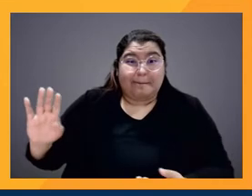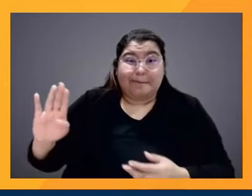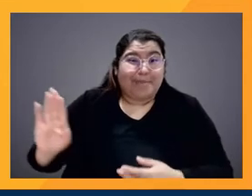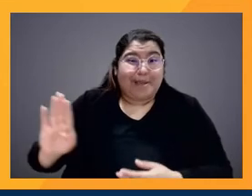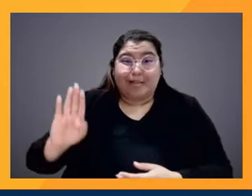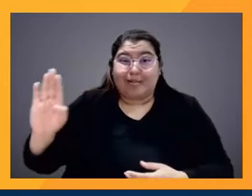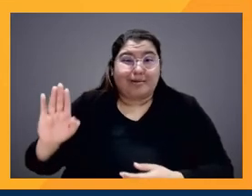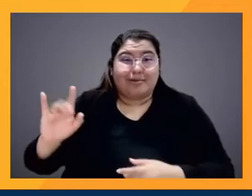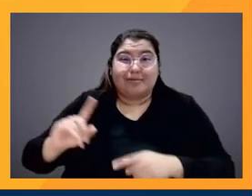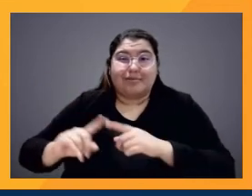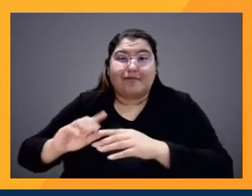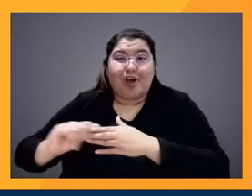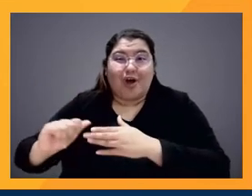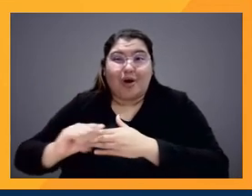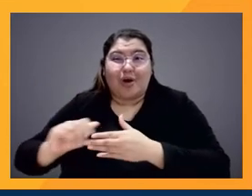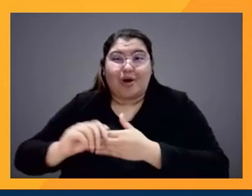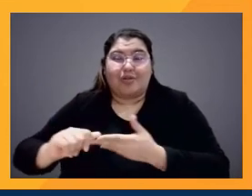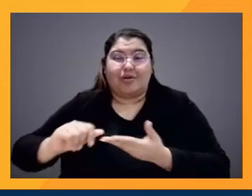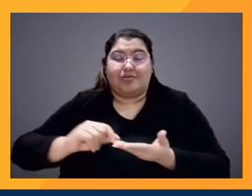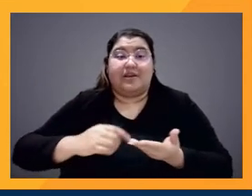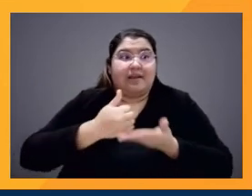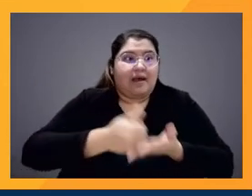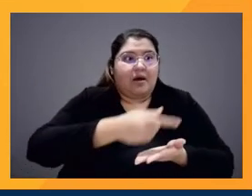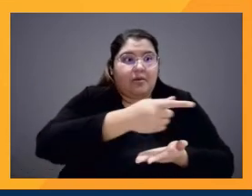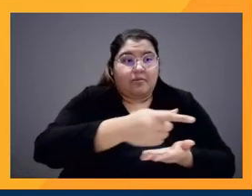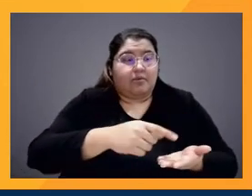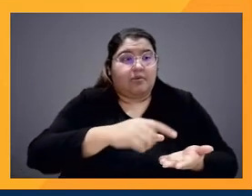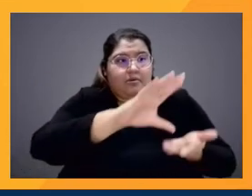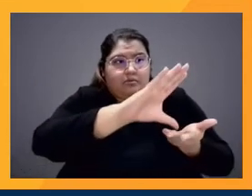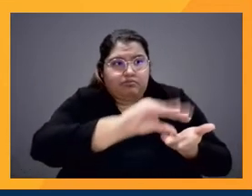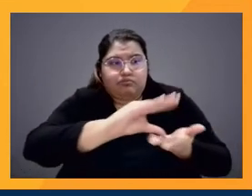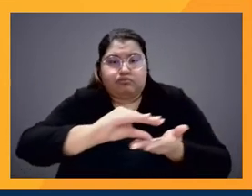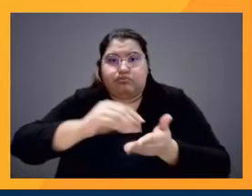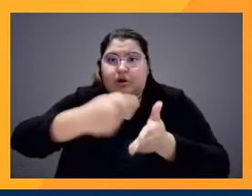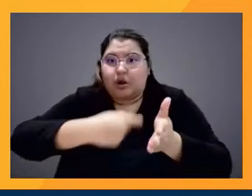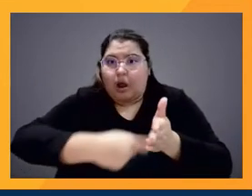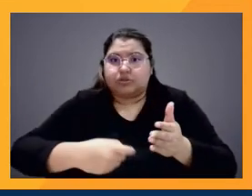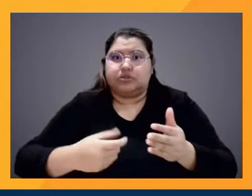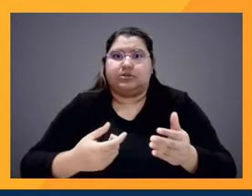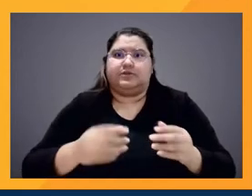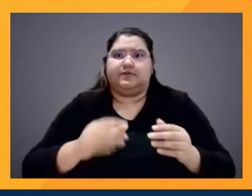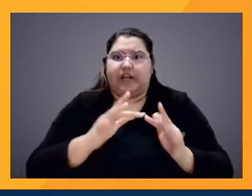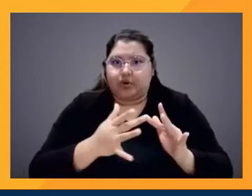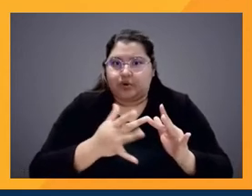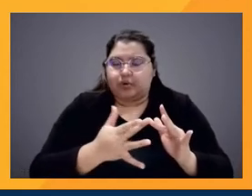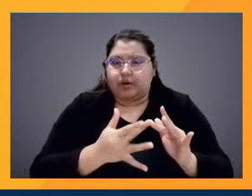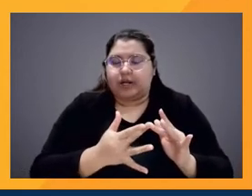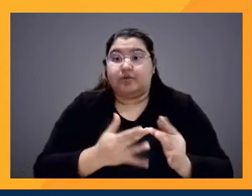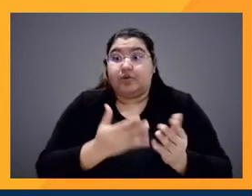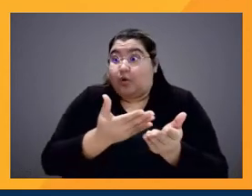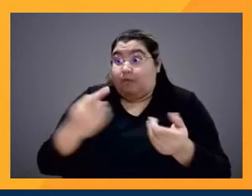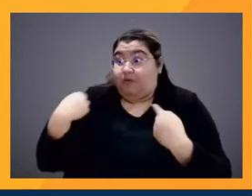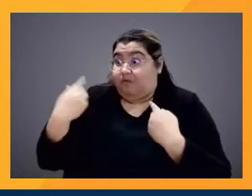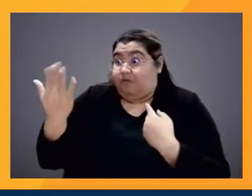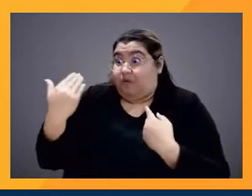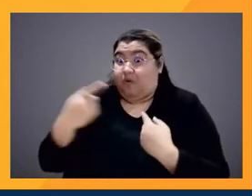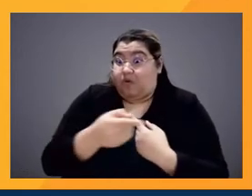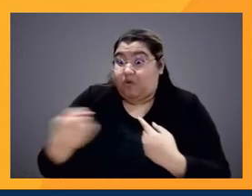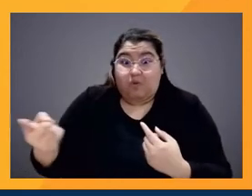you can't travel, right? When you can't take those trips. And what we have found during the last 18 months is,